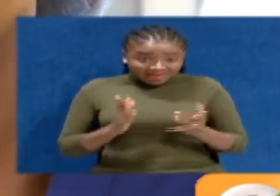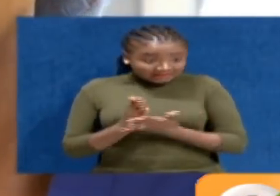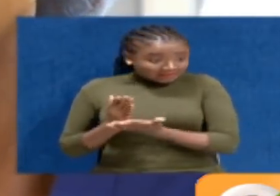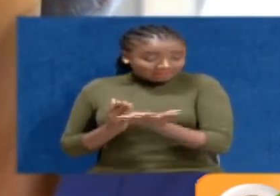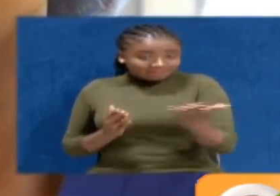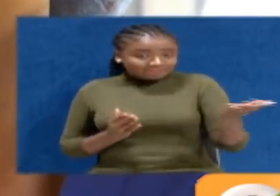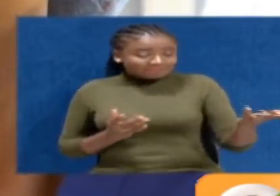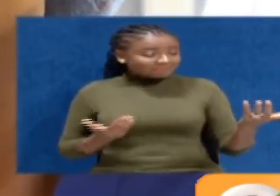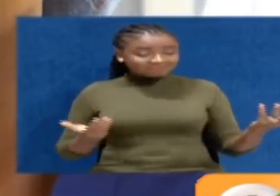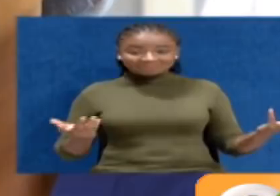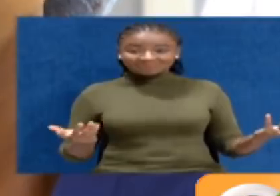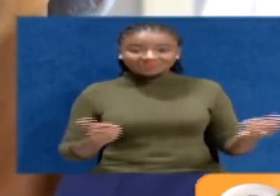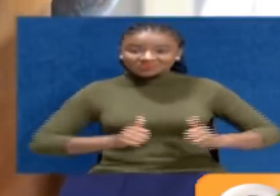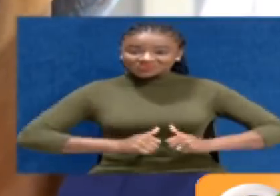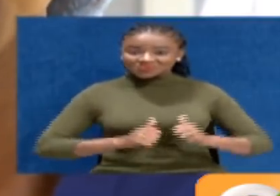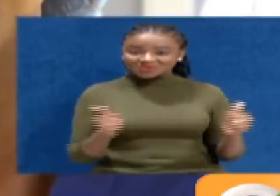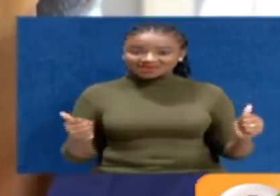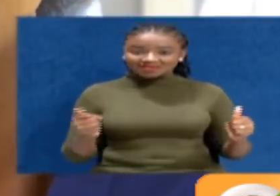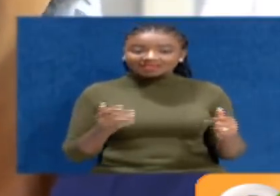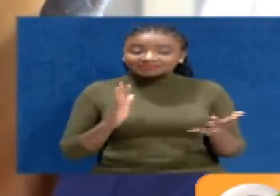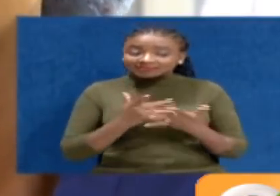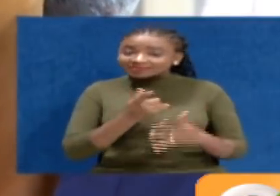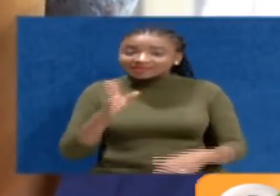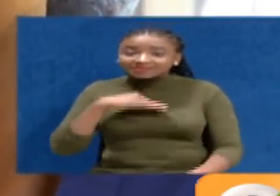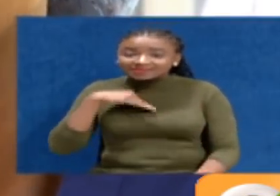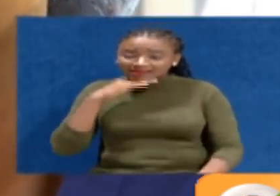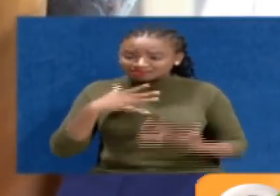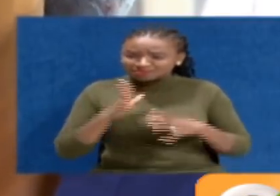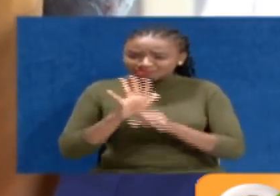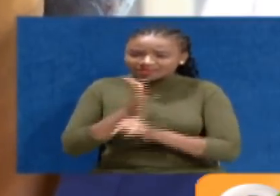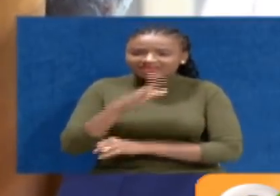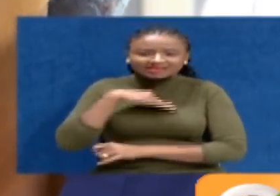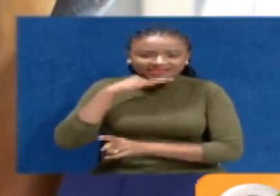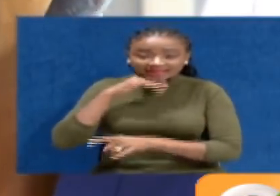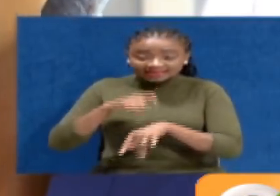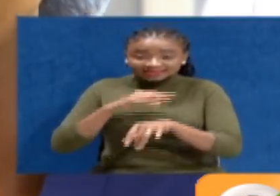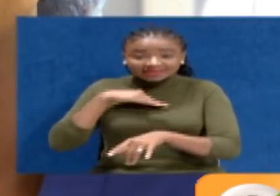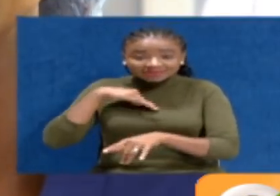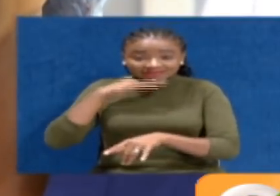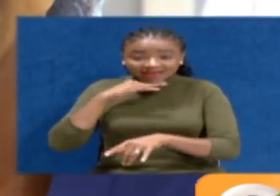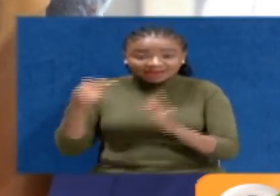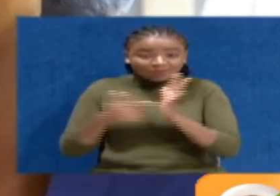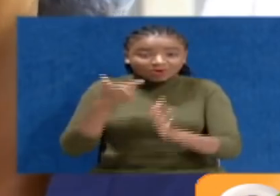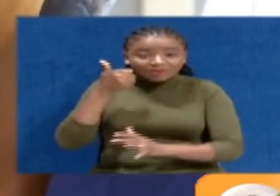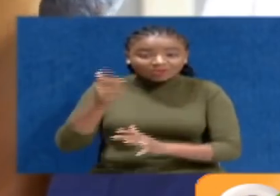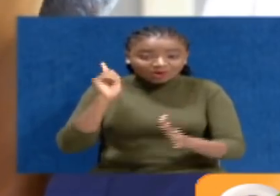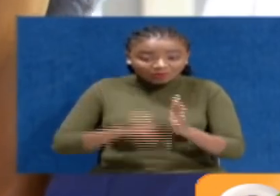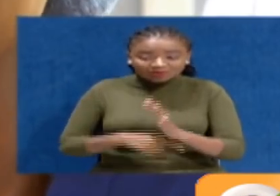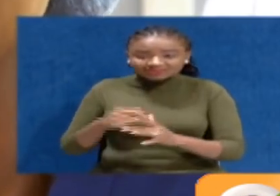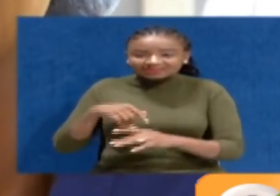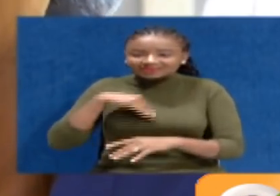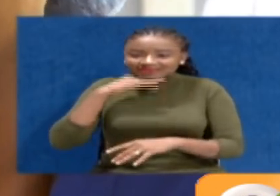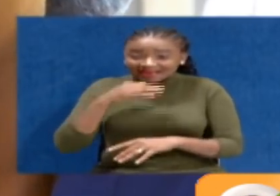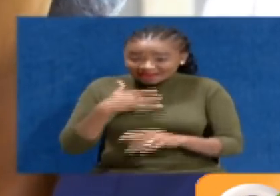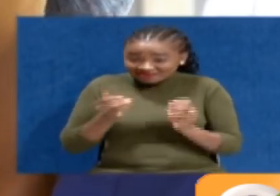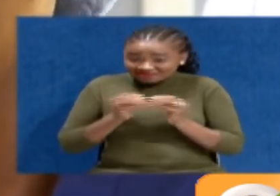those who didn't have, even our patients when they die, we have lost so many, but when they die, the good thing from our part, they die without